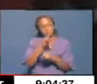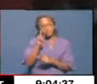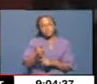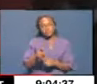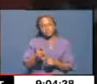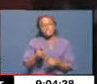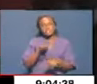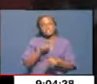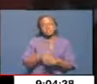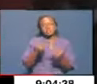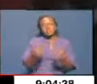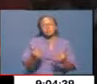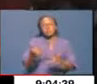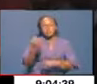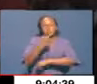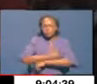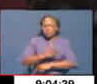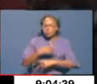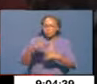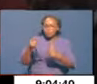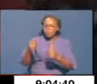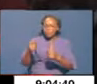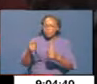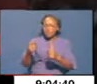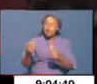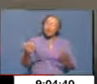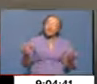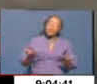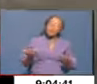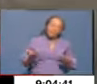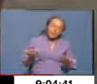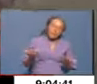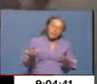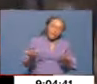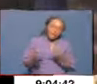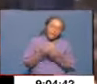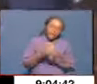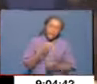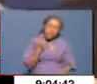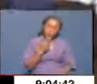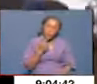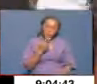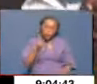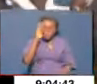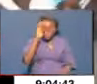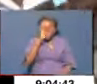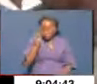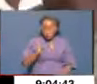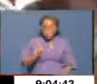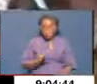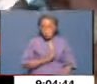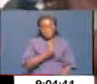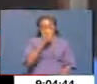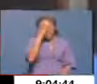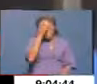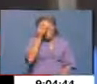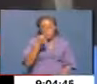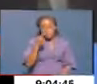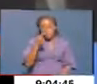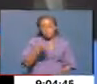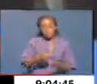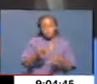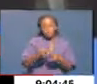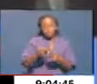watapoenda shuleni wataenda wataangaliwa namna gani. Bungoma Senator Moses Wetangula said they will soon table